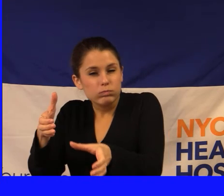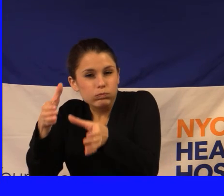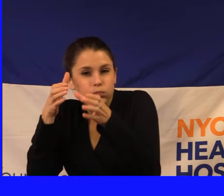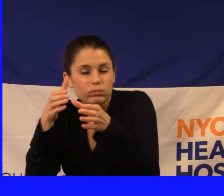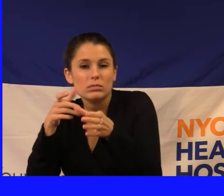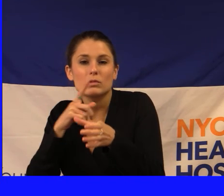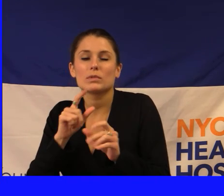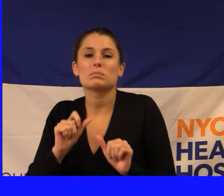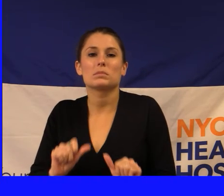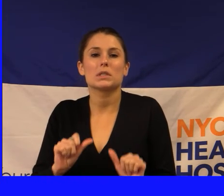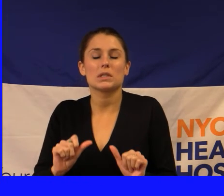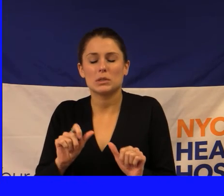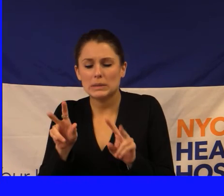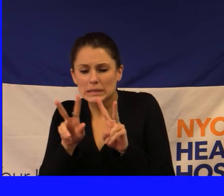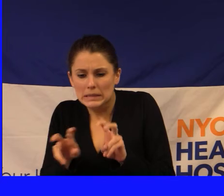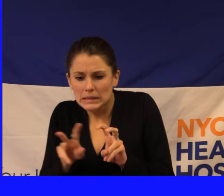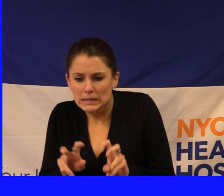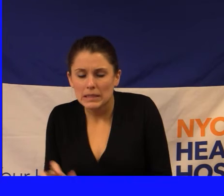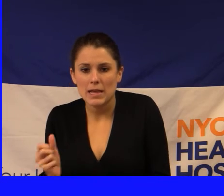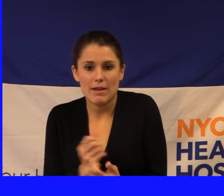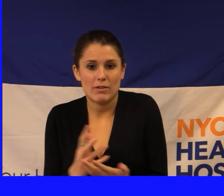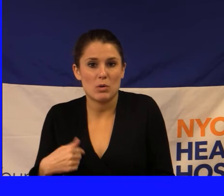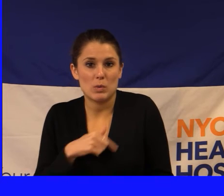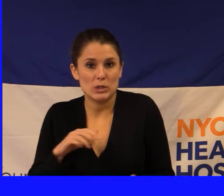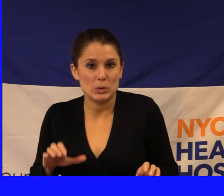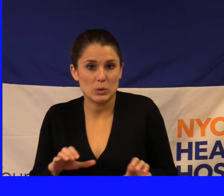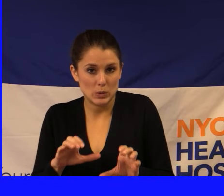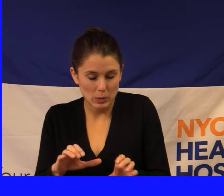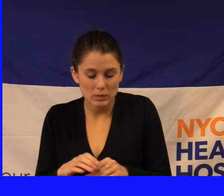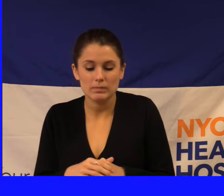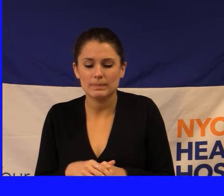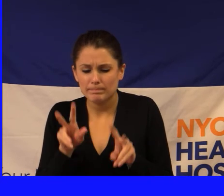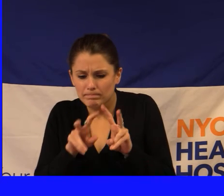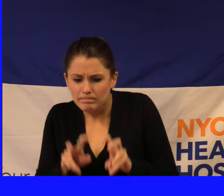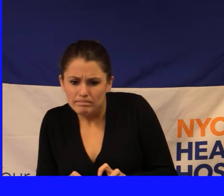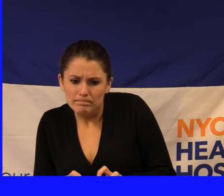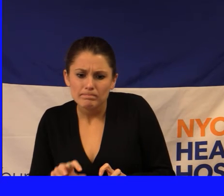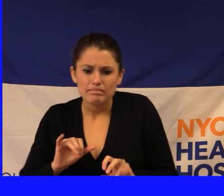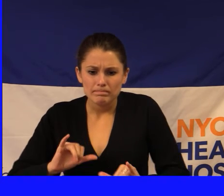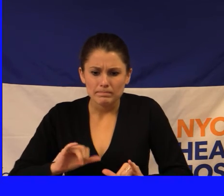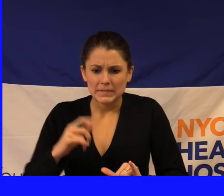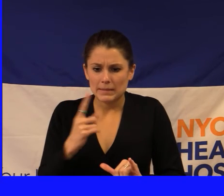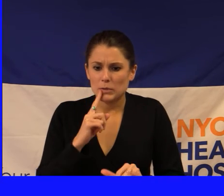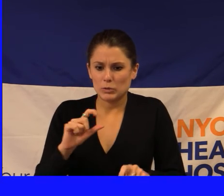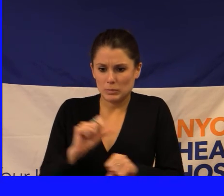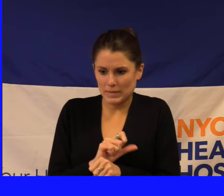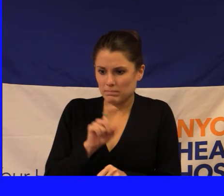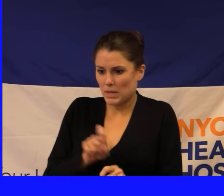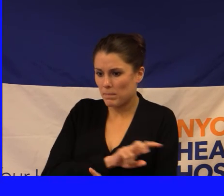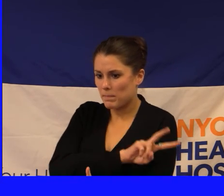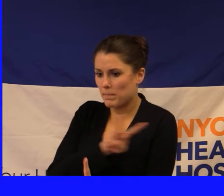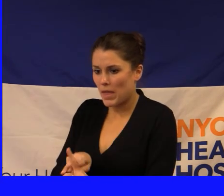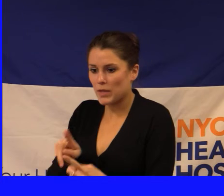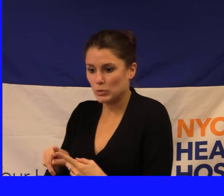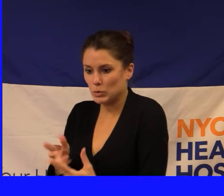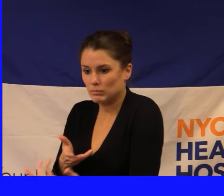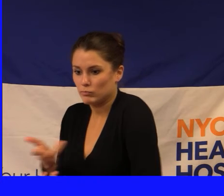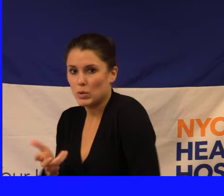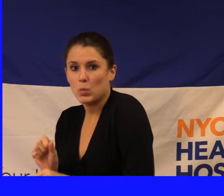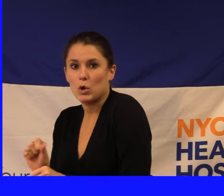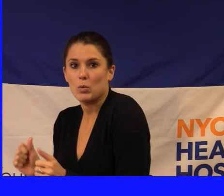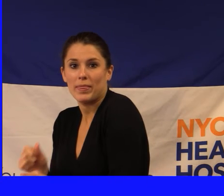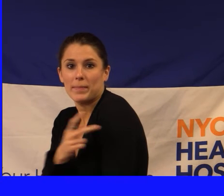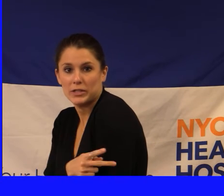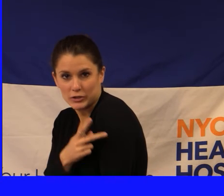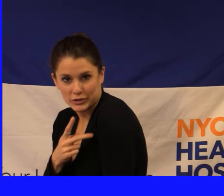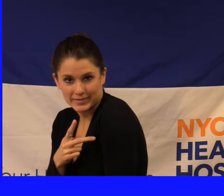and the real ability to look at everything we do as something that must be implemented in actual patient care. And